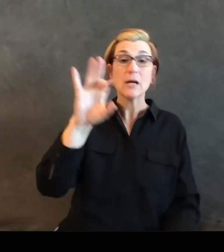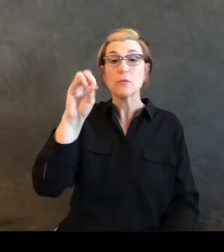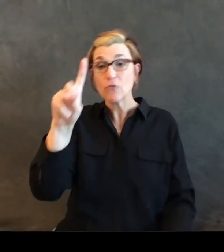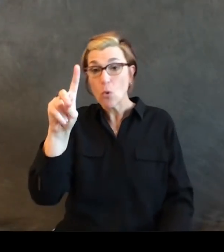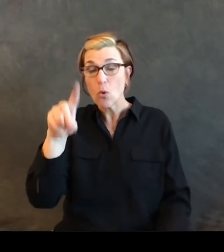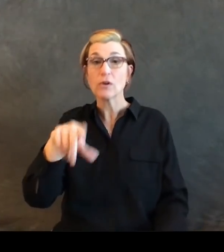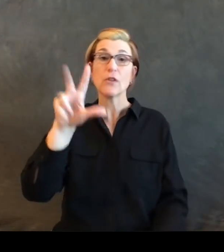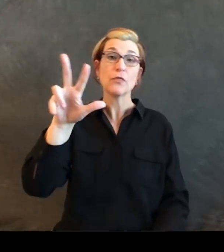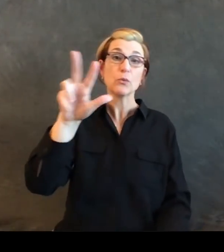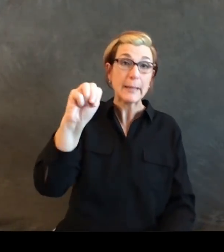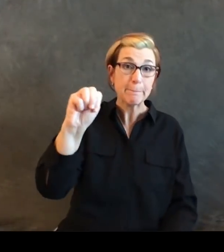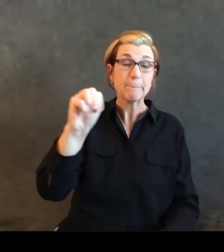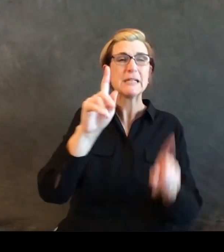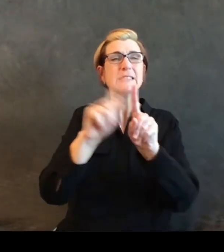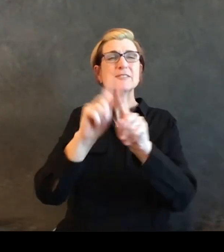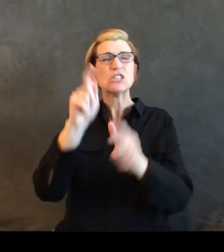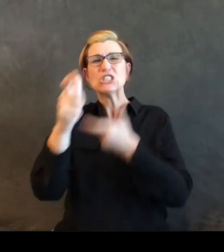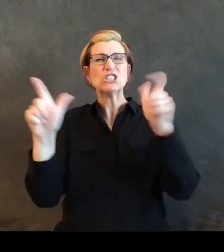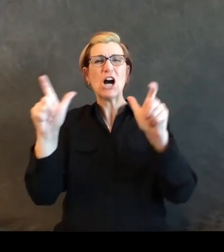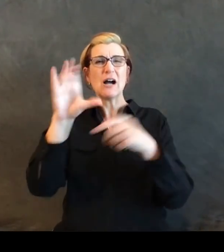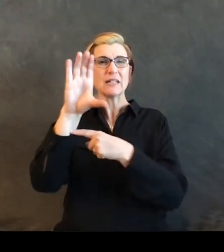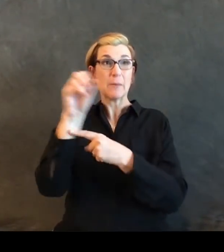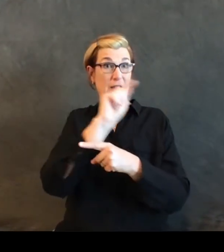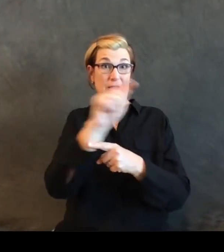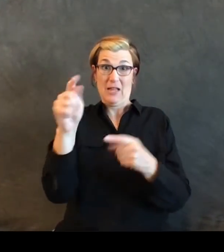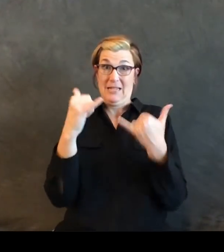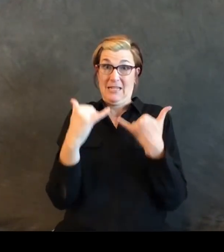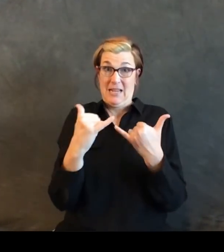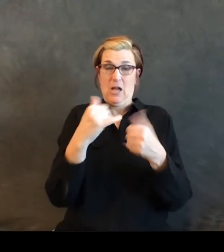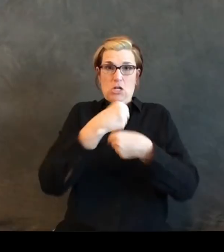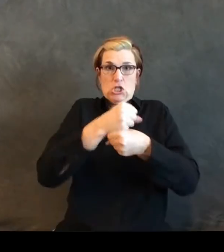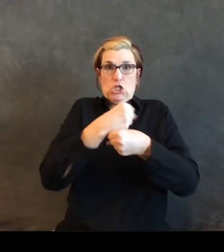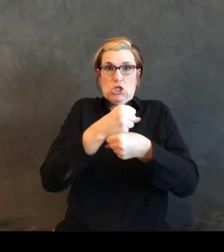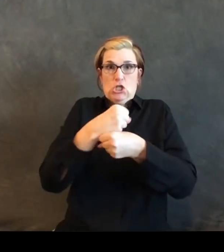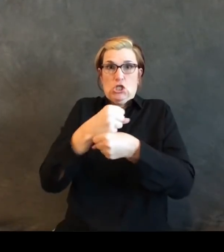all working very hard to produce all different products.